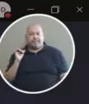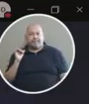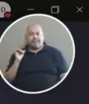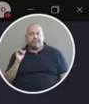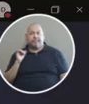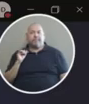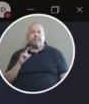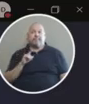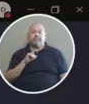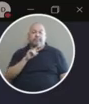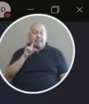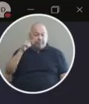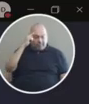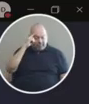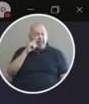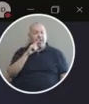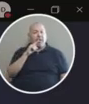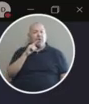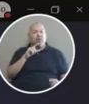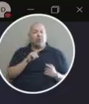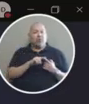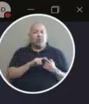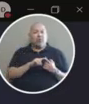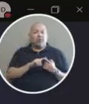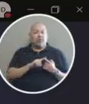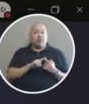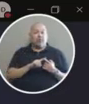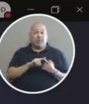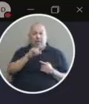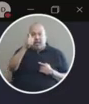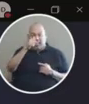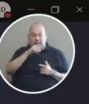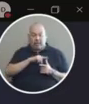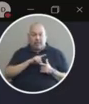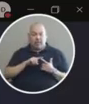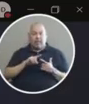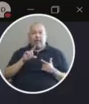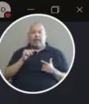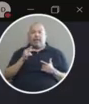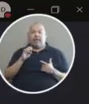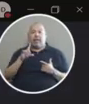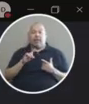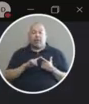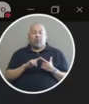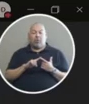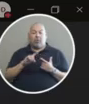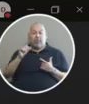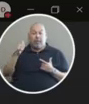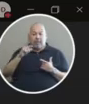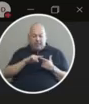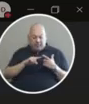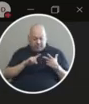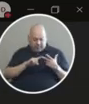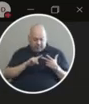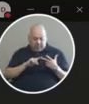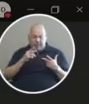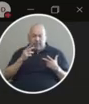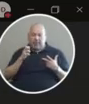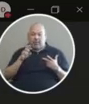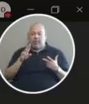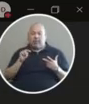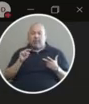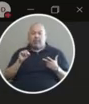On that motion, Mayor Pro Tem Schwartzfein? Aye. Anello? Aye.